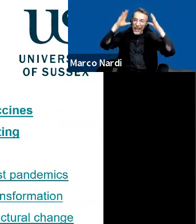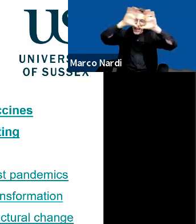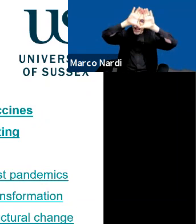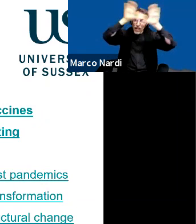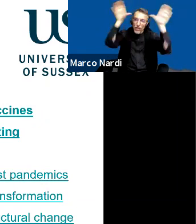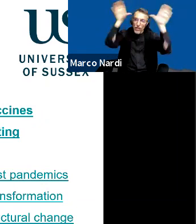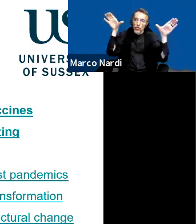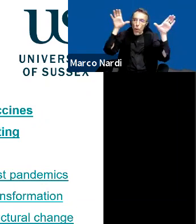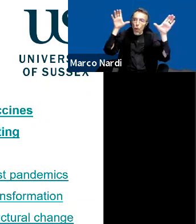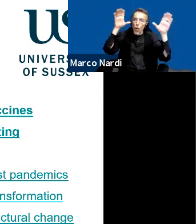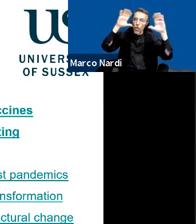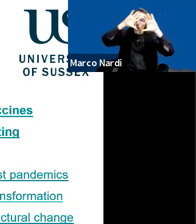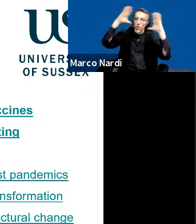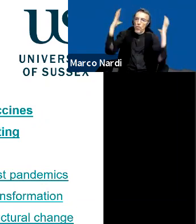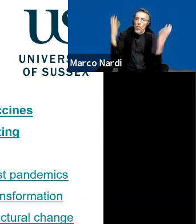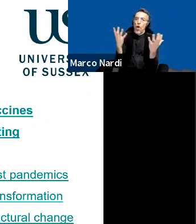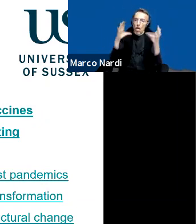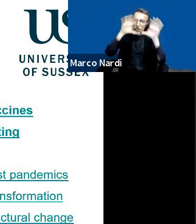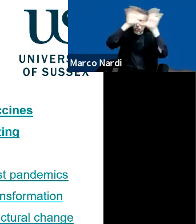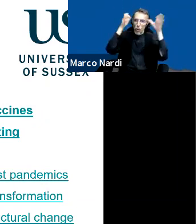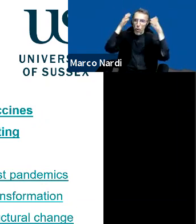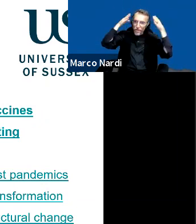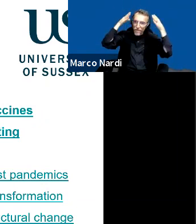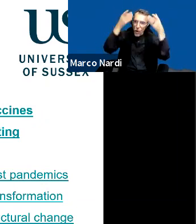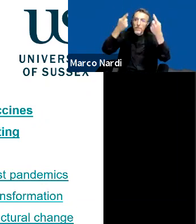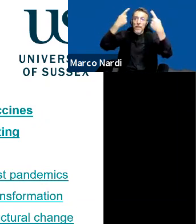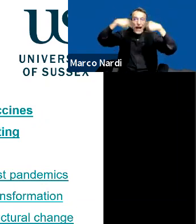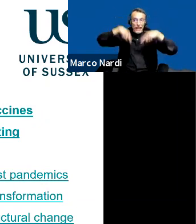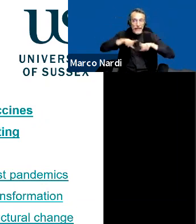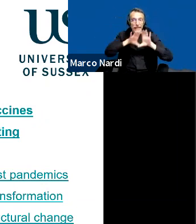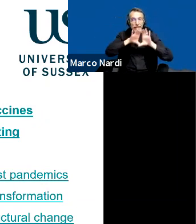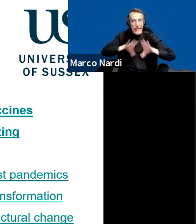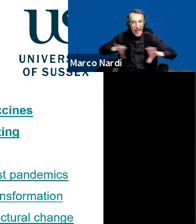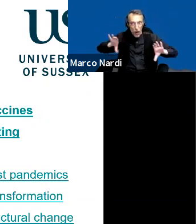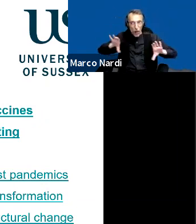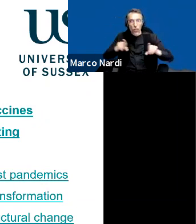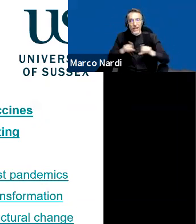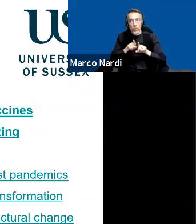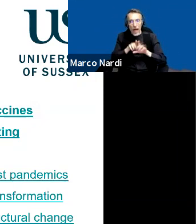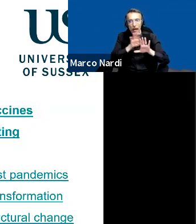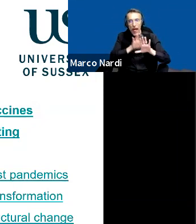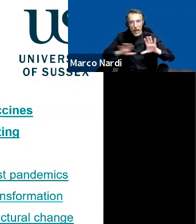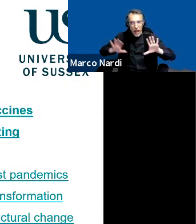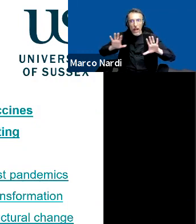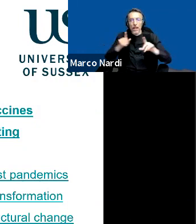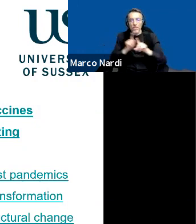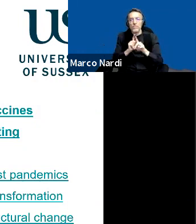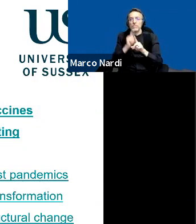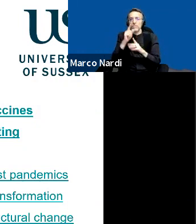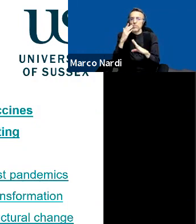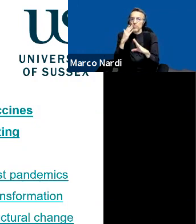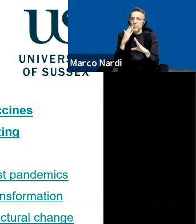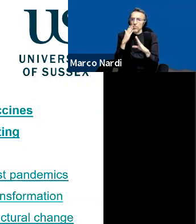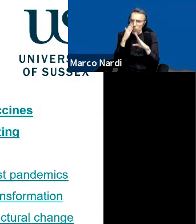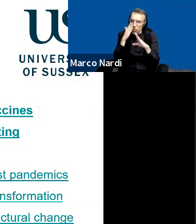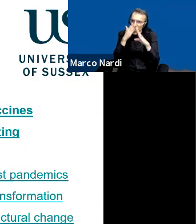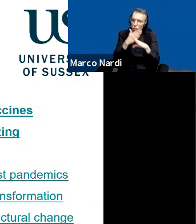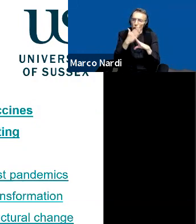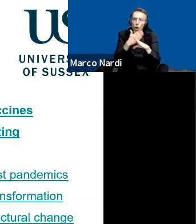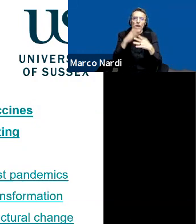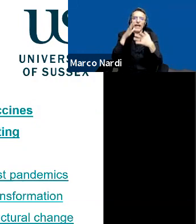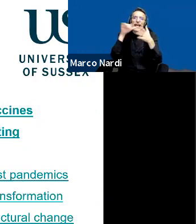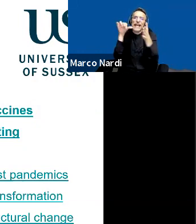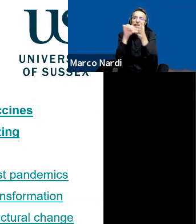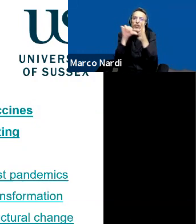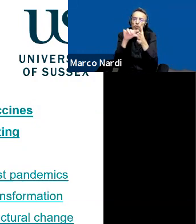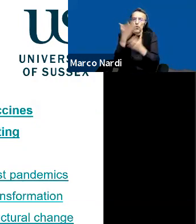whole range of different partners, as do our colleagues who've just spoken, we've worked on issues